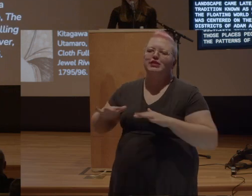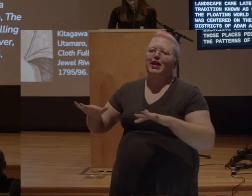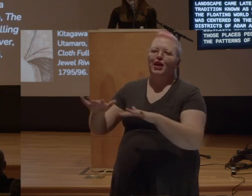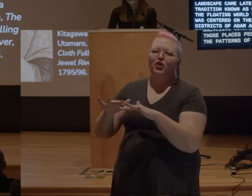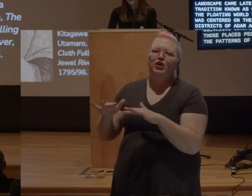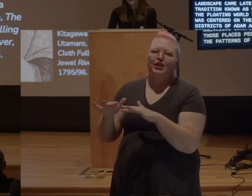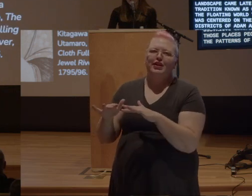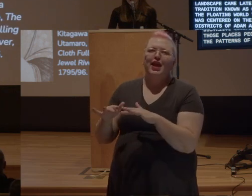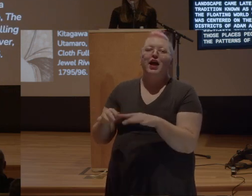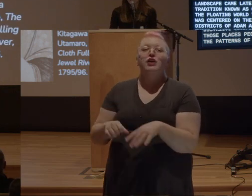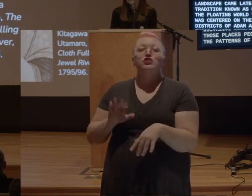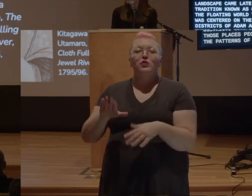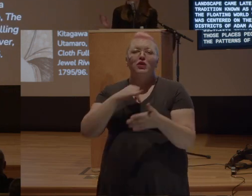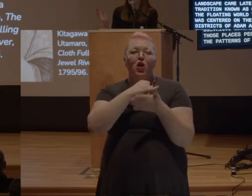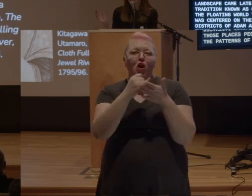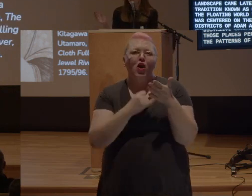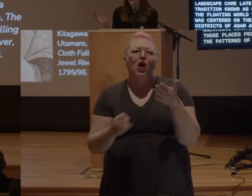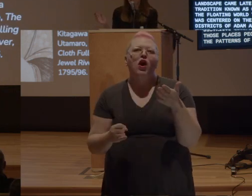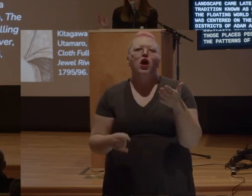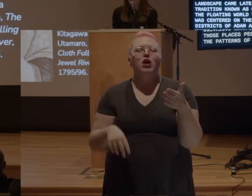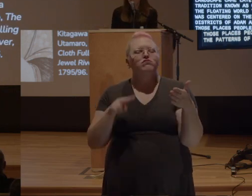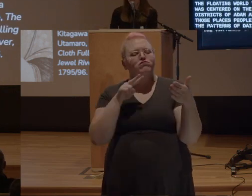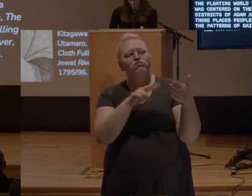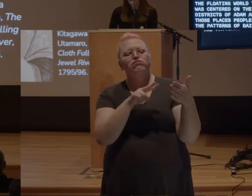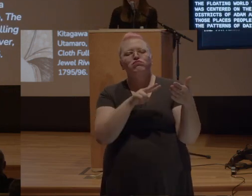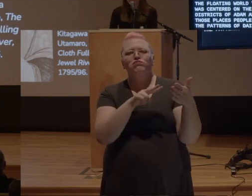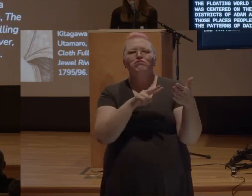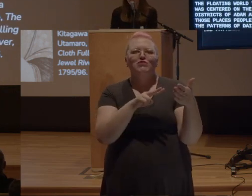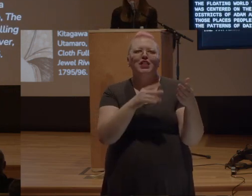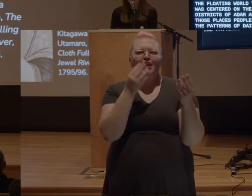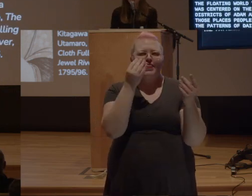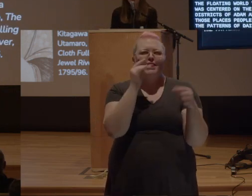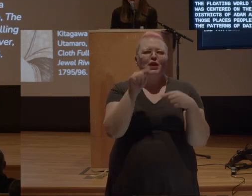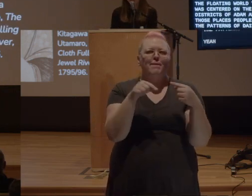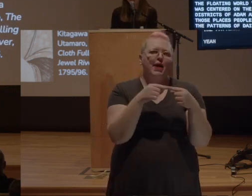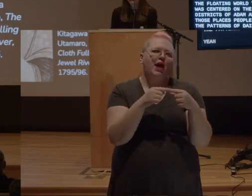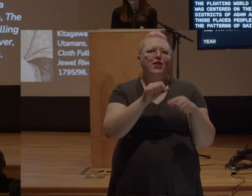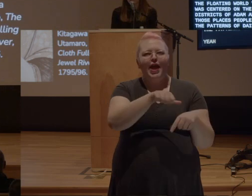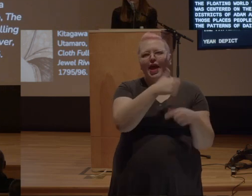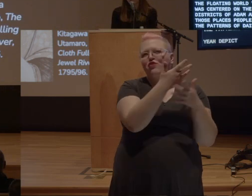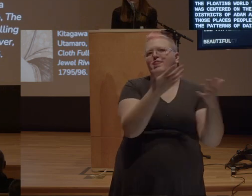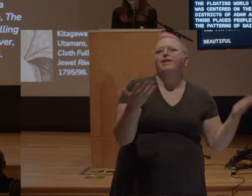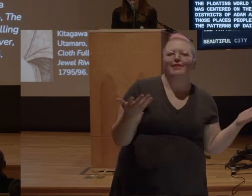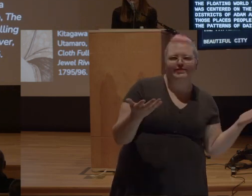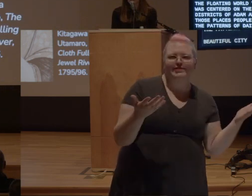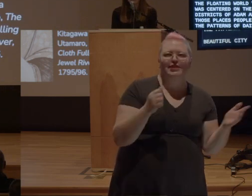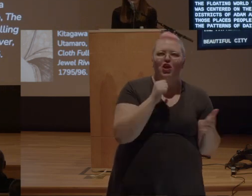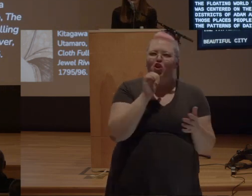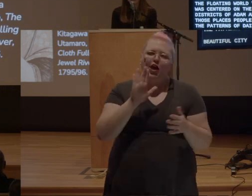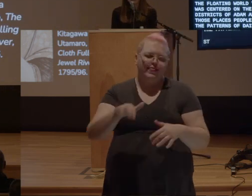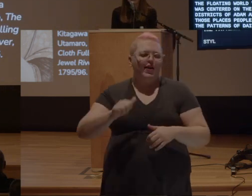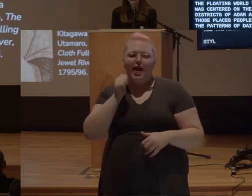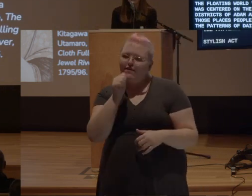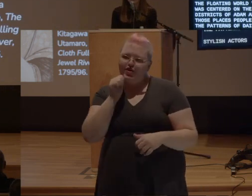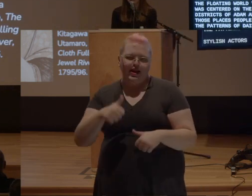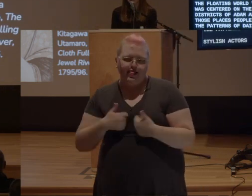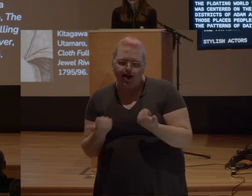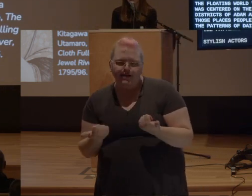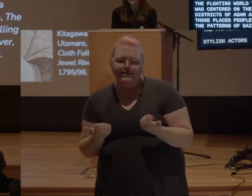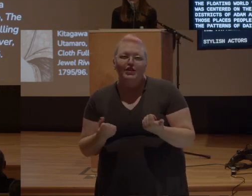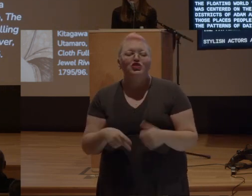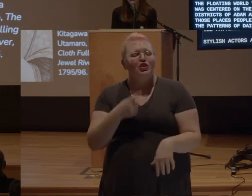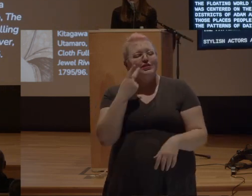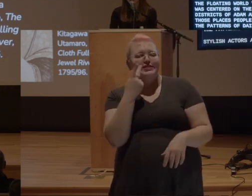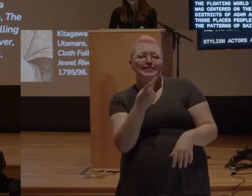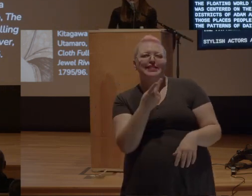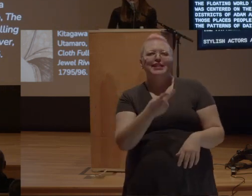therefore, most ukiyo-e, like the two that you see here, depict beautiful city women, stylish actors, and scenes